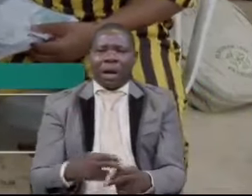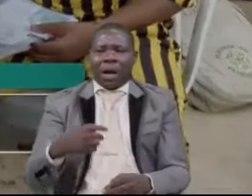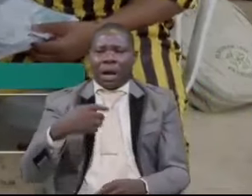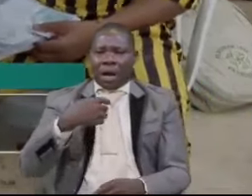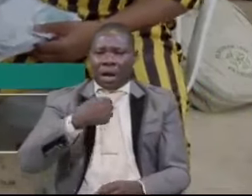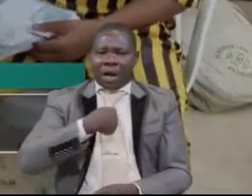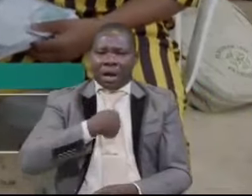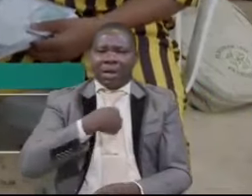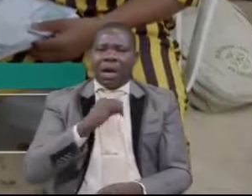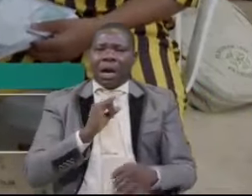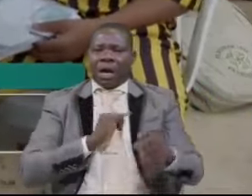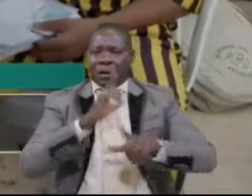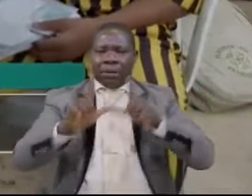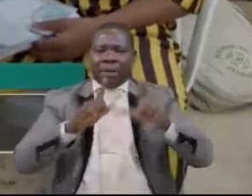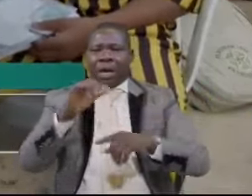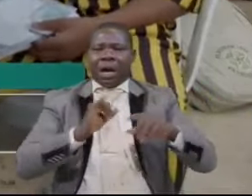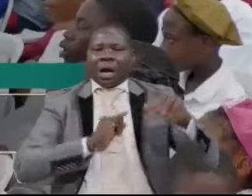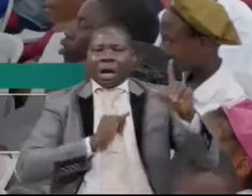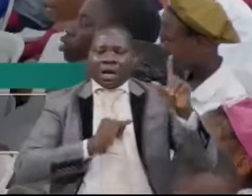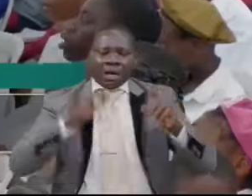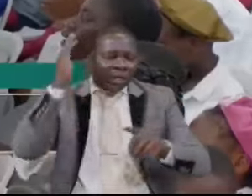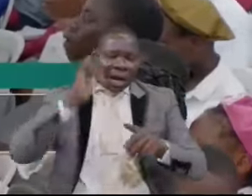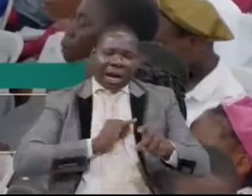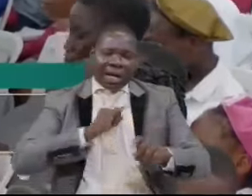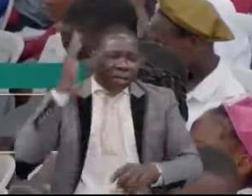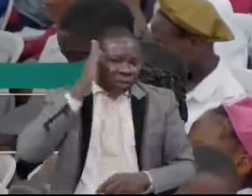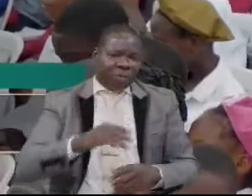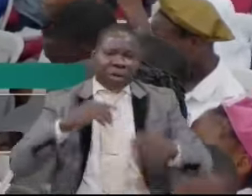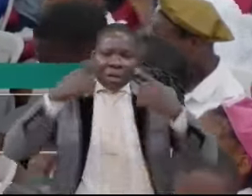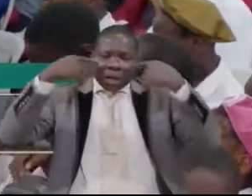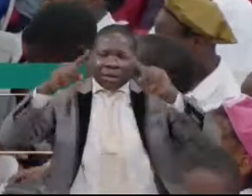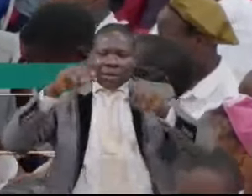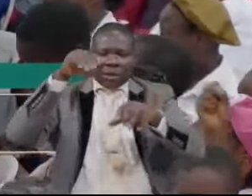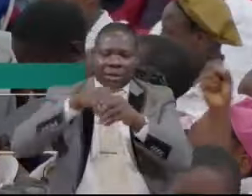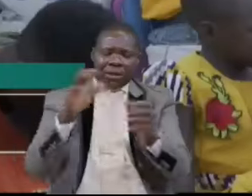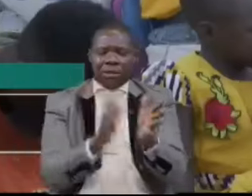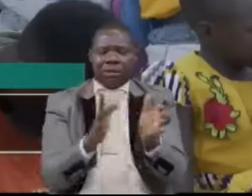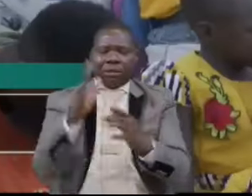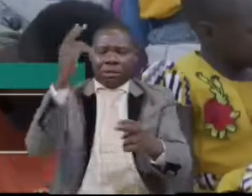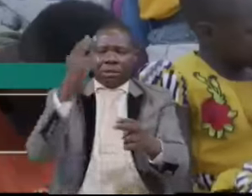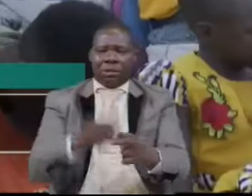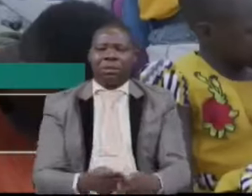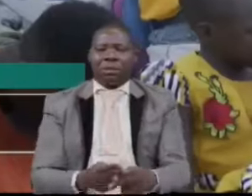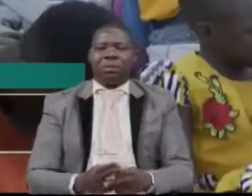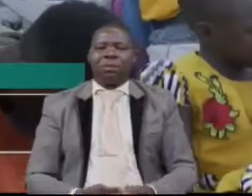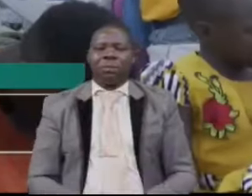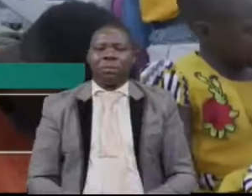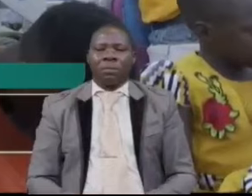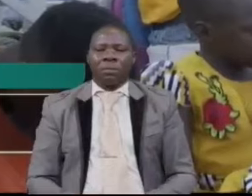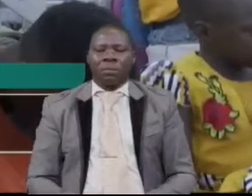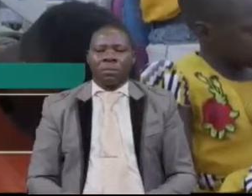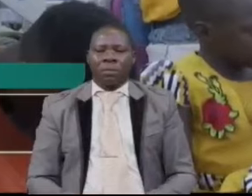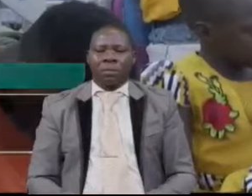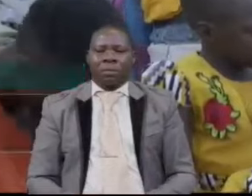I will excel in Jesus' name. It may take